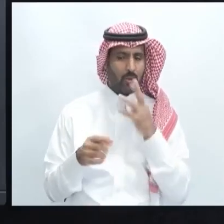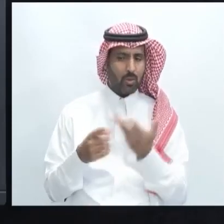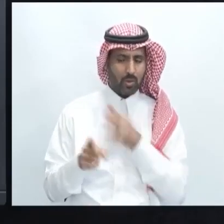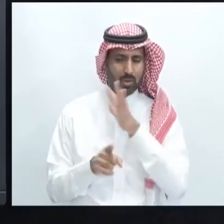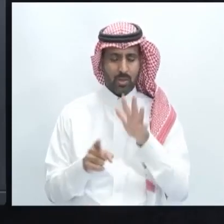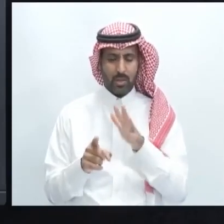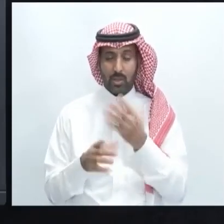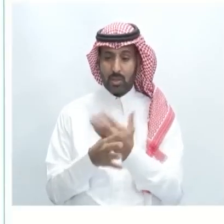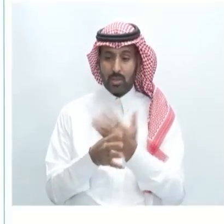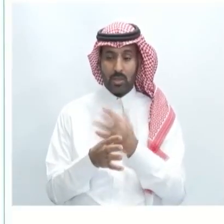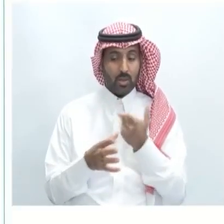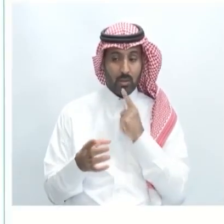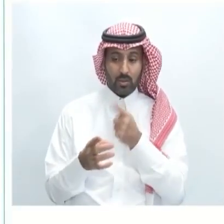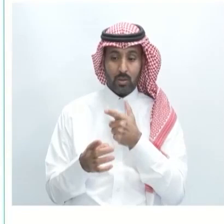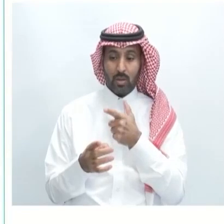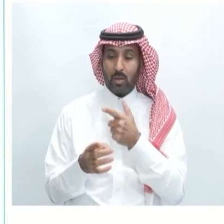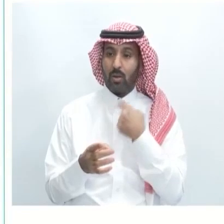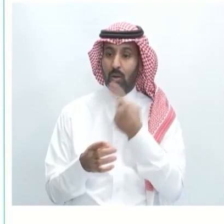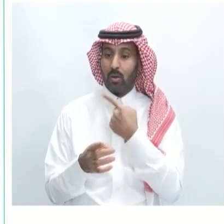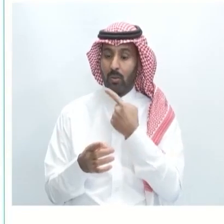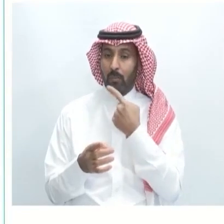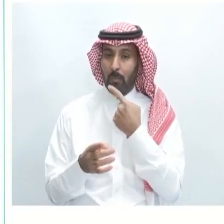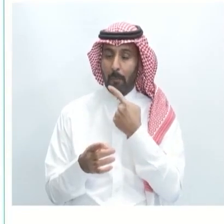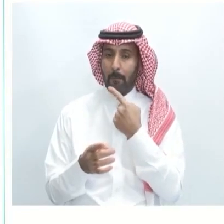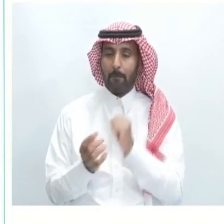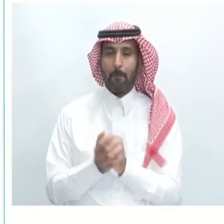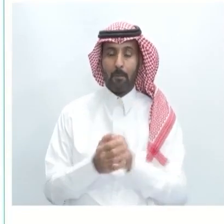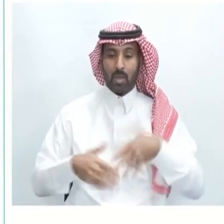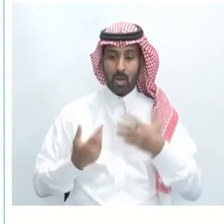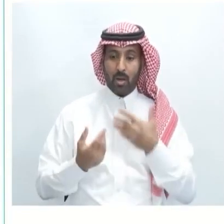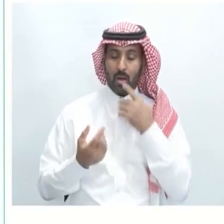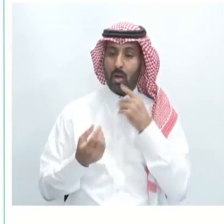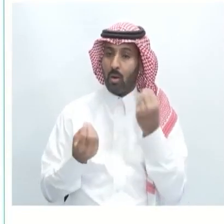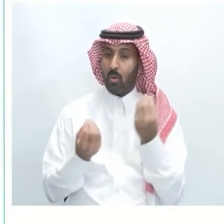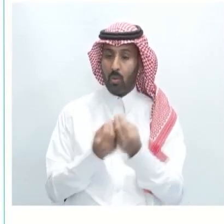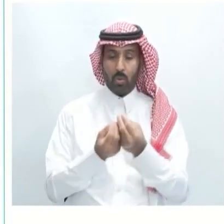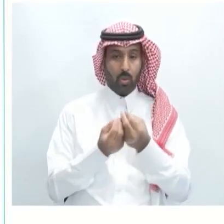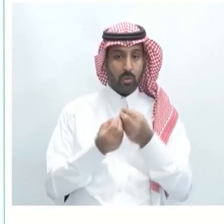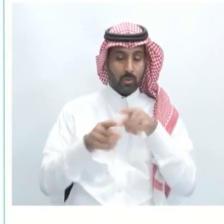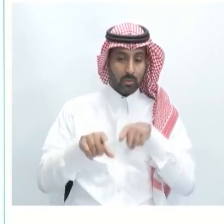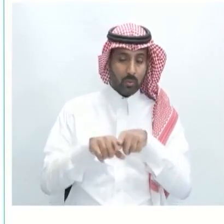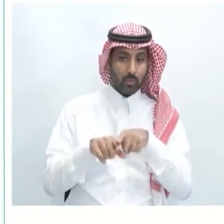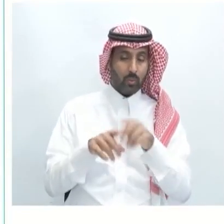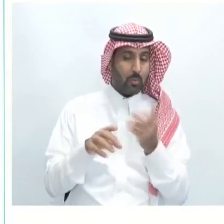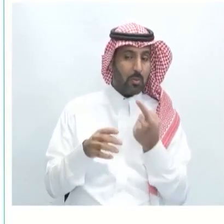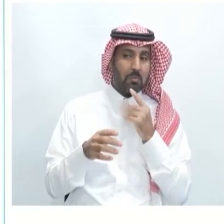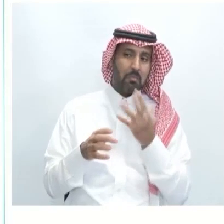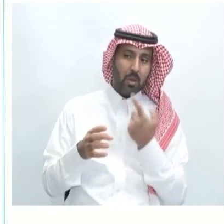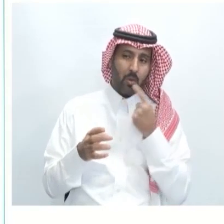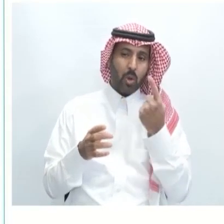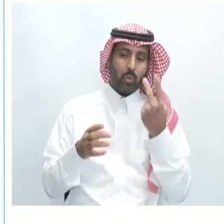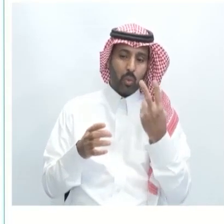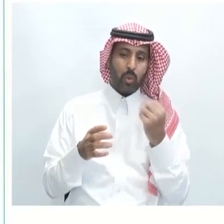cause here. The thing that you said, of course, the hoax itself, write the hoax here, maybe more than one.